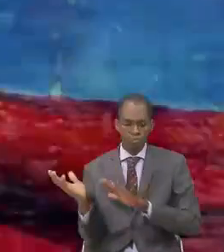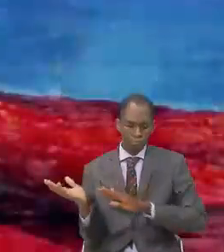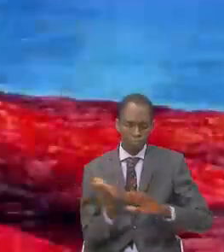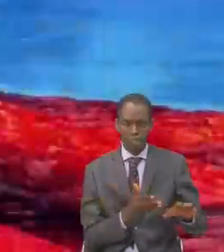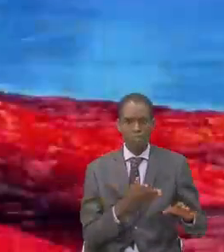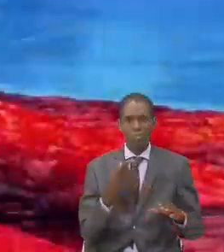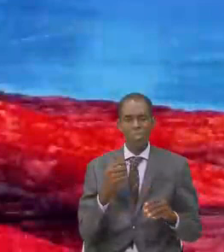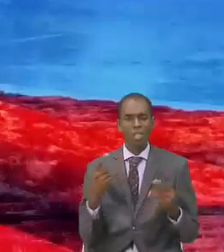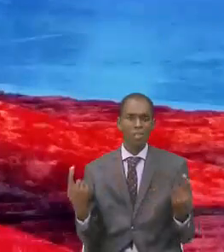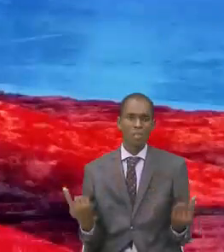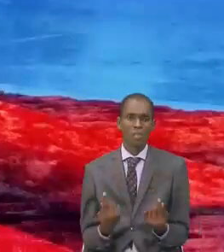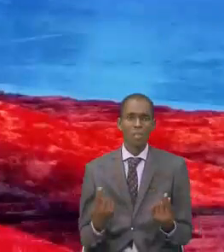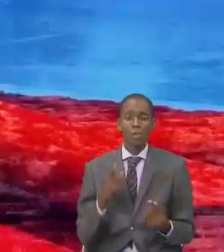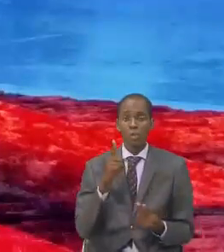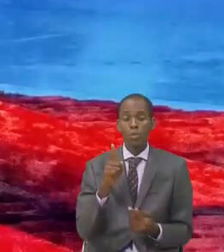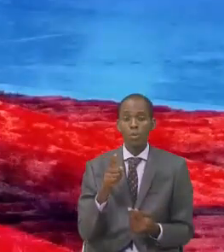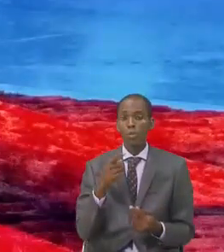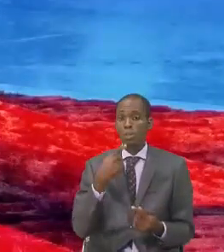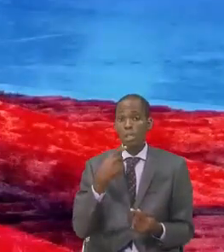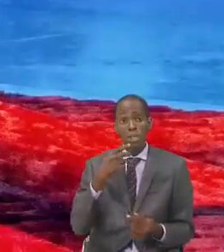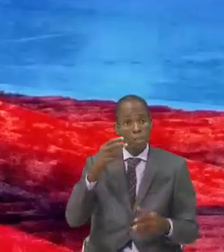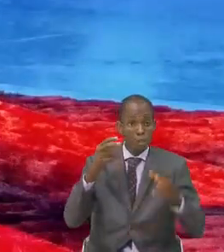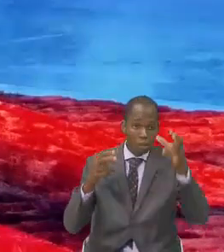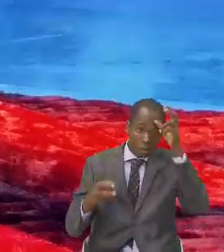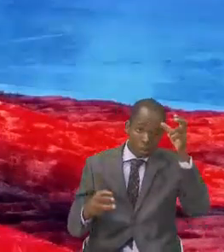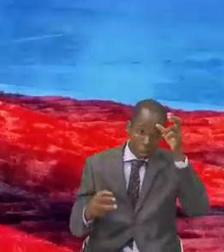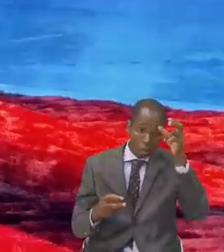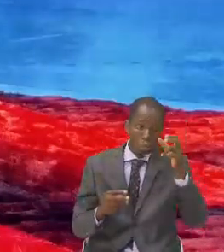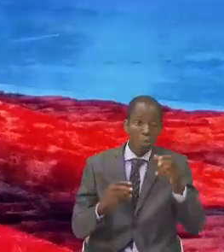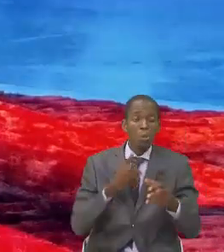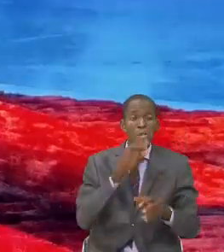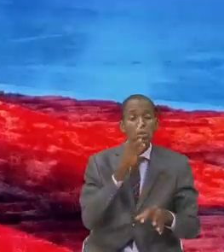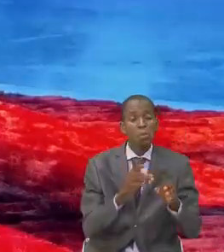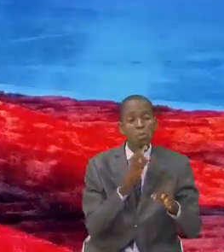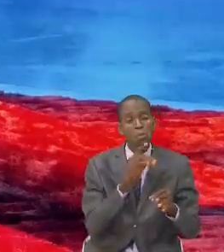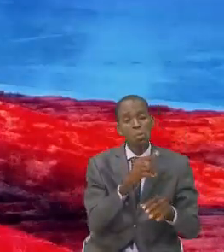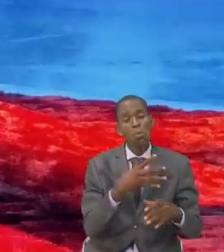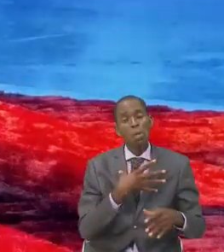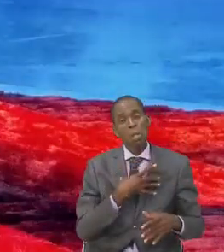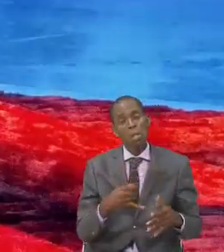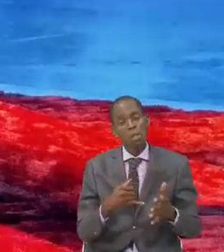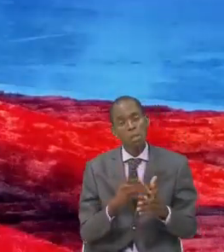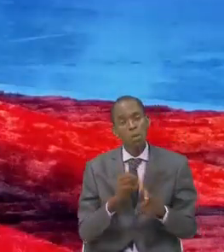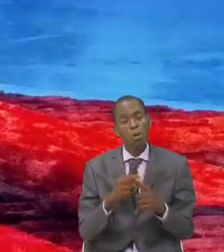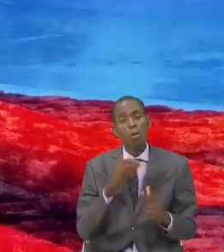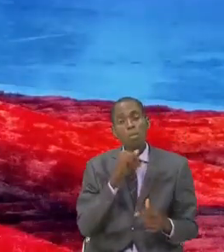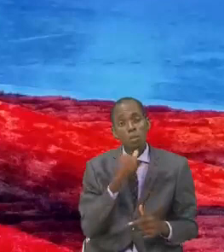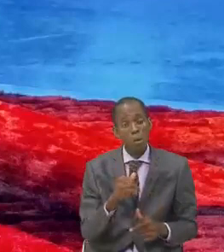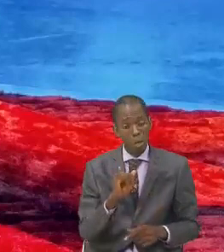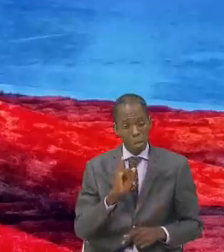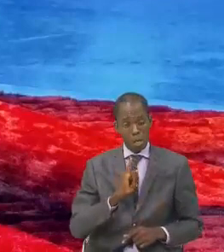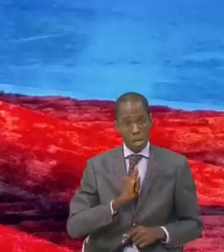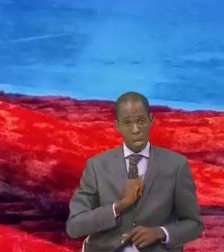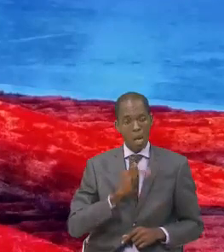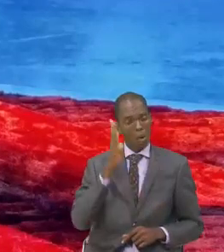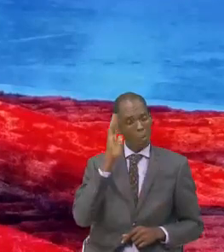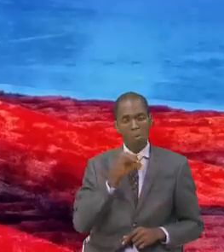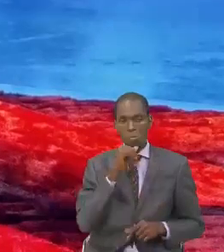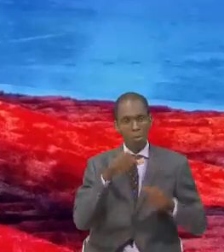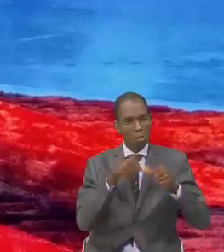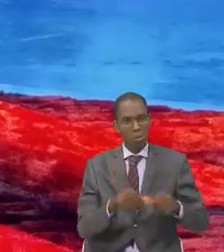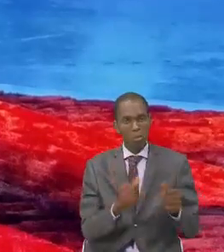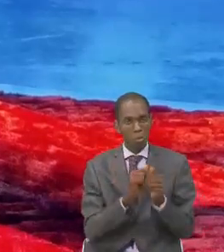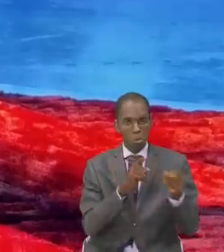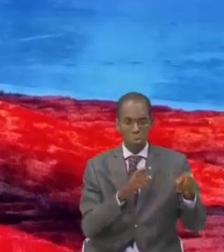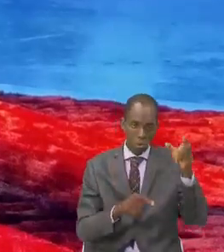You forsake the sin. You abandon the sin. You say, Satan, whether you like it or